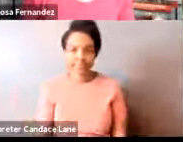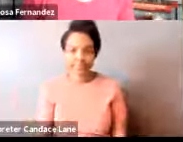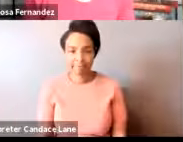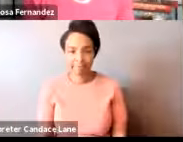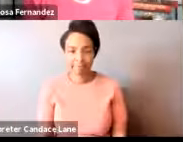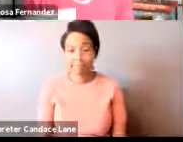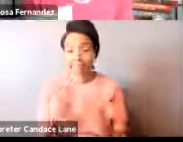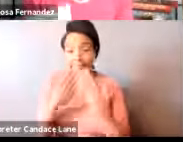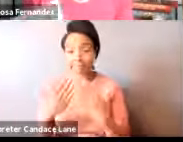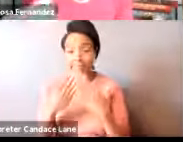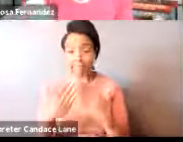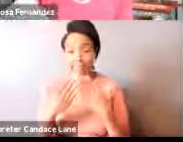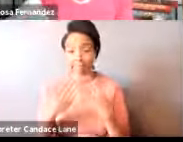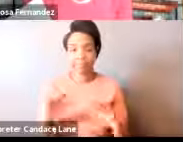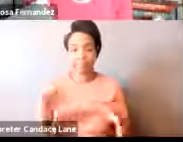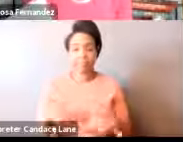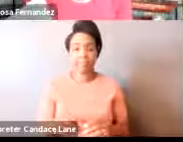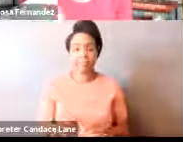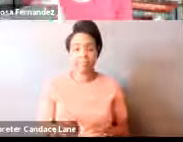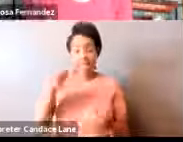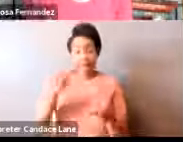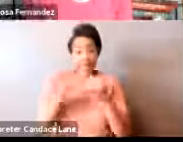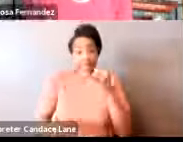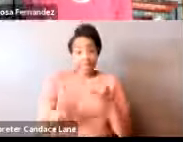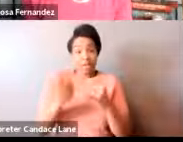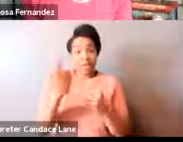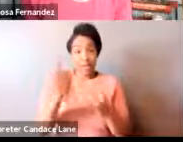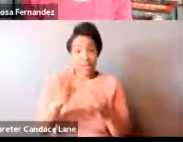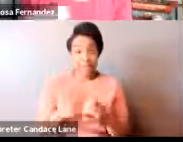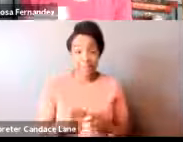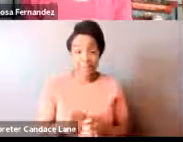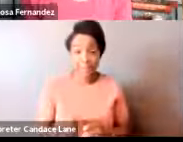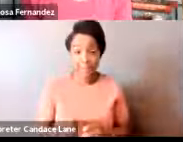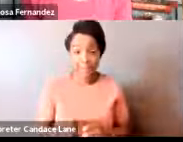Thank you. And this is the last poem.